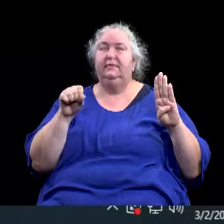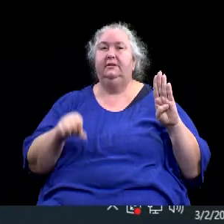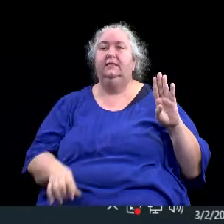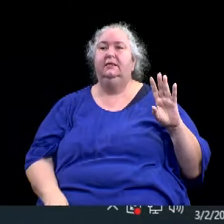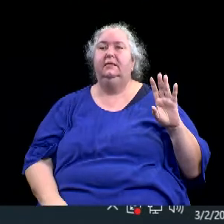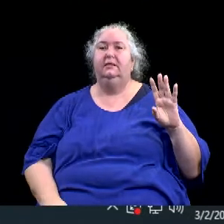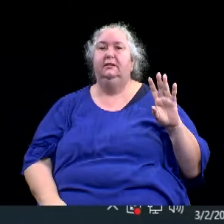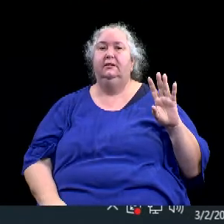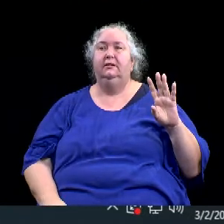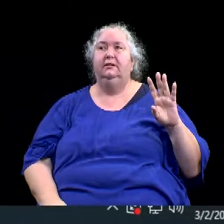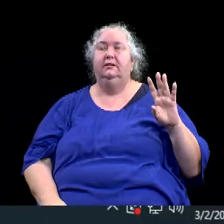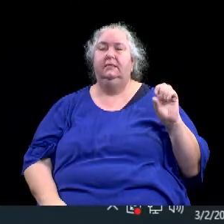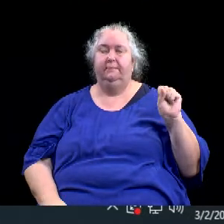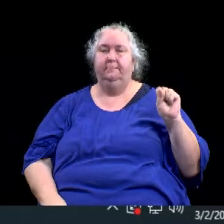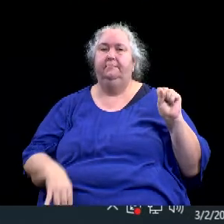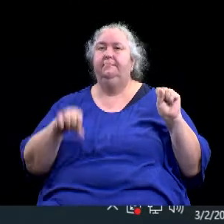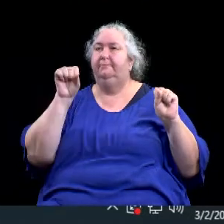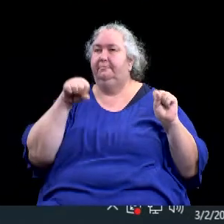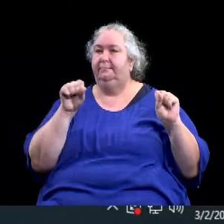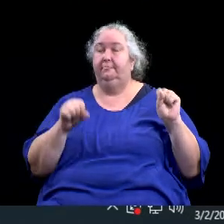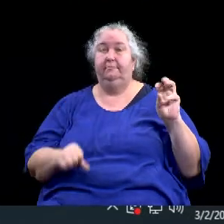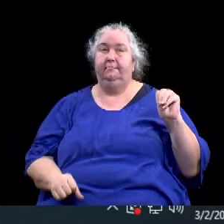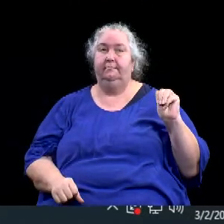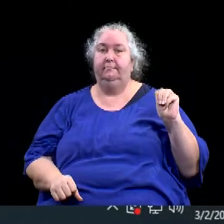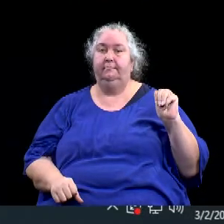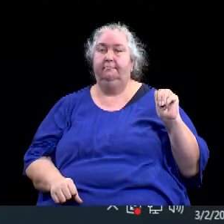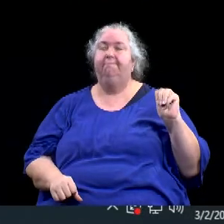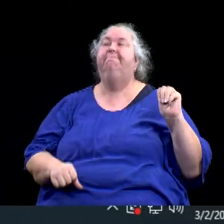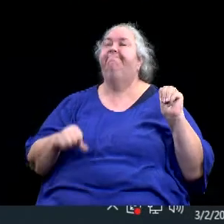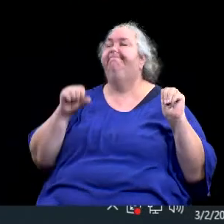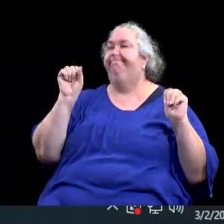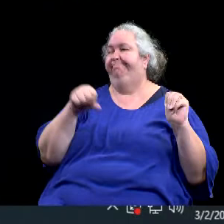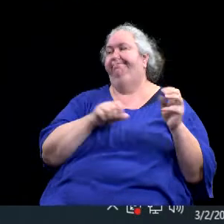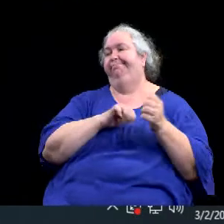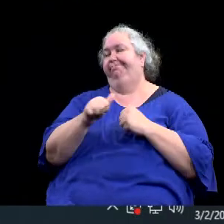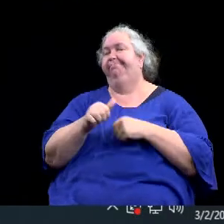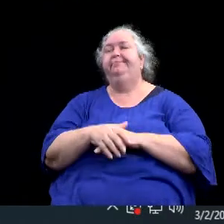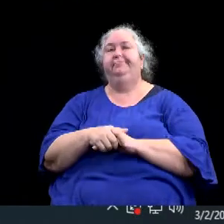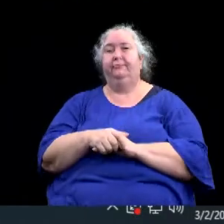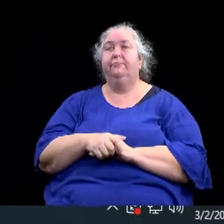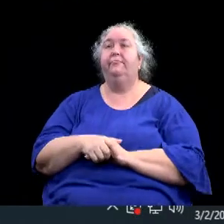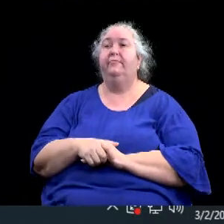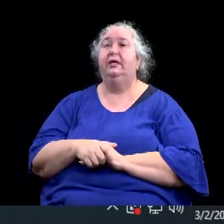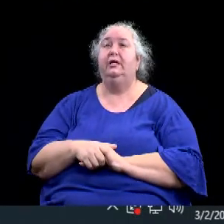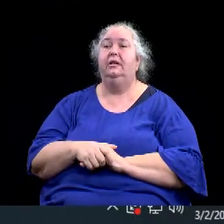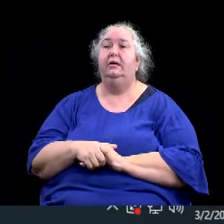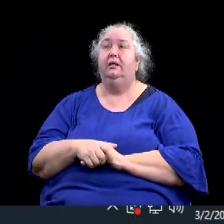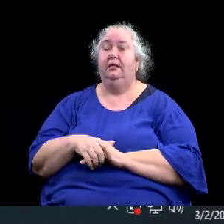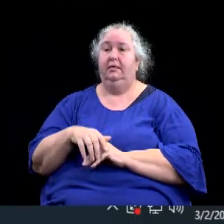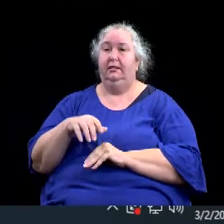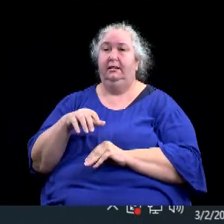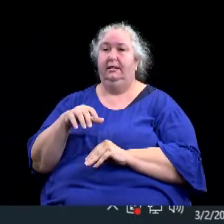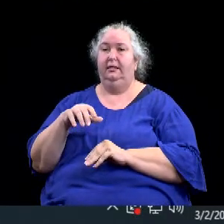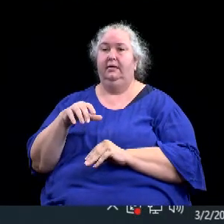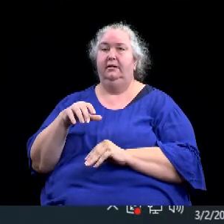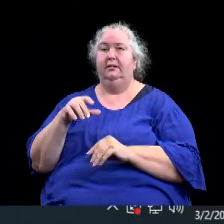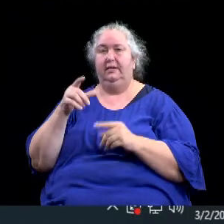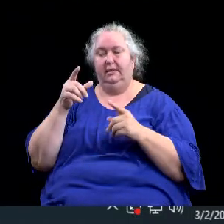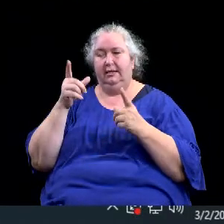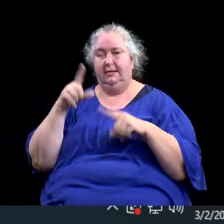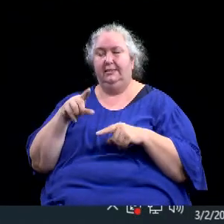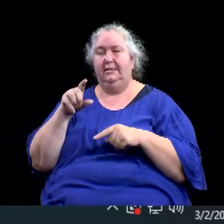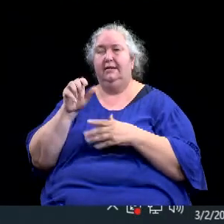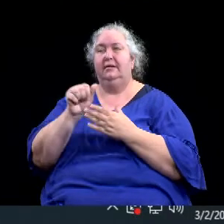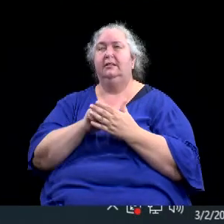Meek, Yes, that motion carries. The consent agenda consists of resolutions 2021-104 through